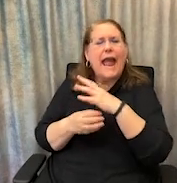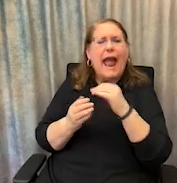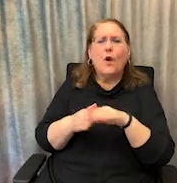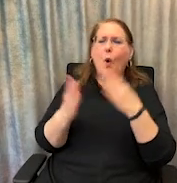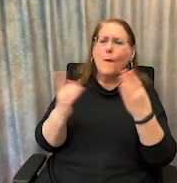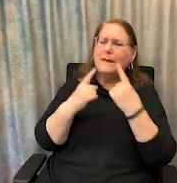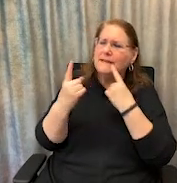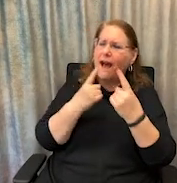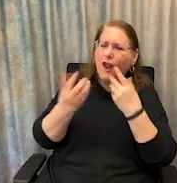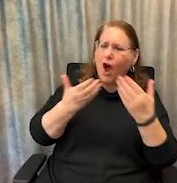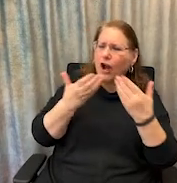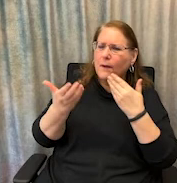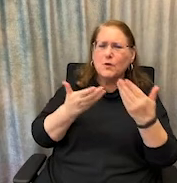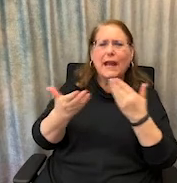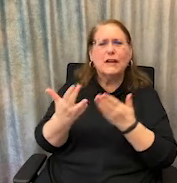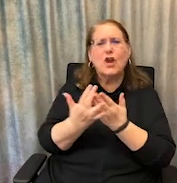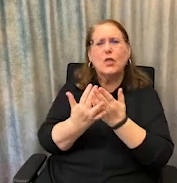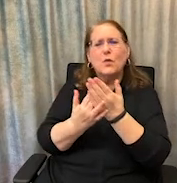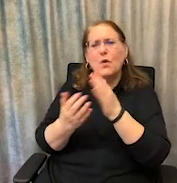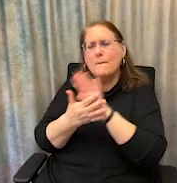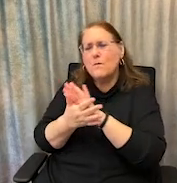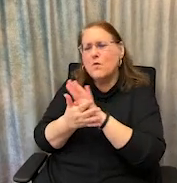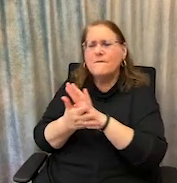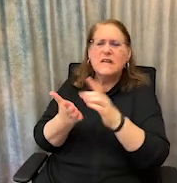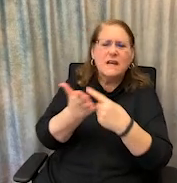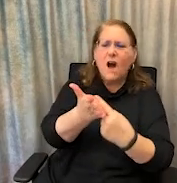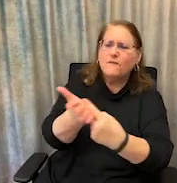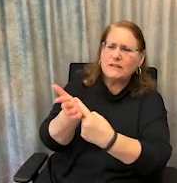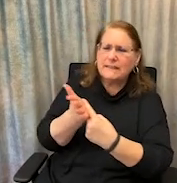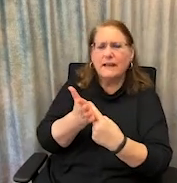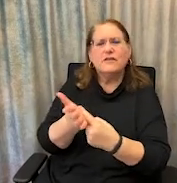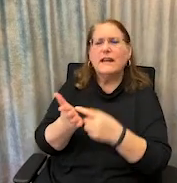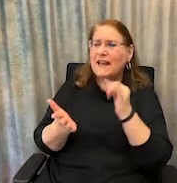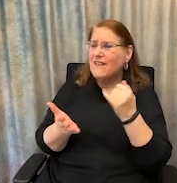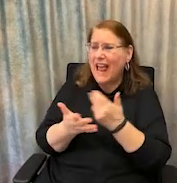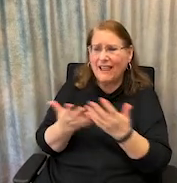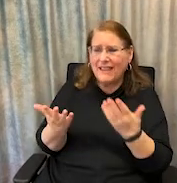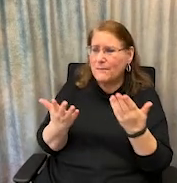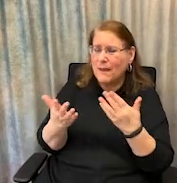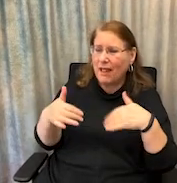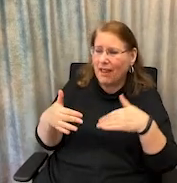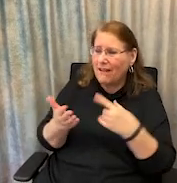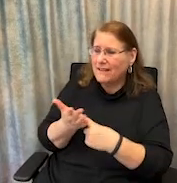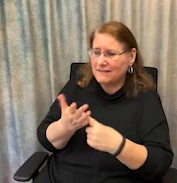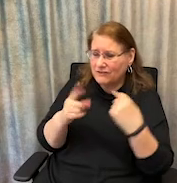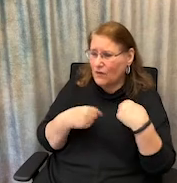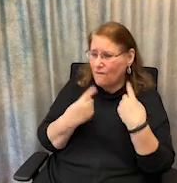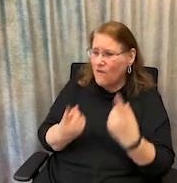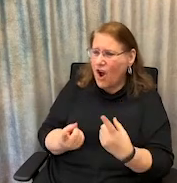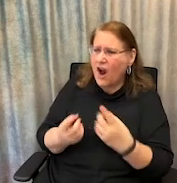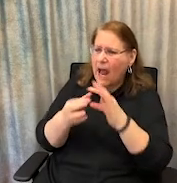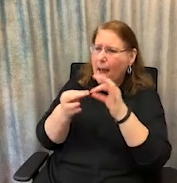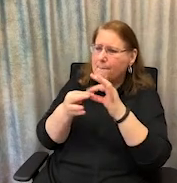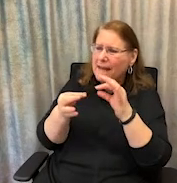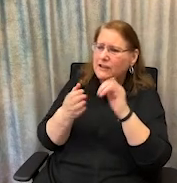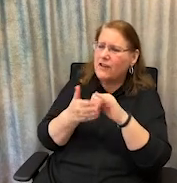dialogue and communication through movies and conversations. So if there's any thing maybe you have left out so far,